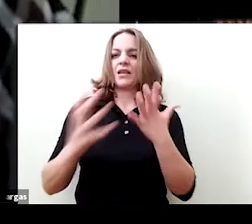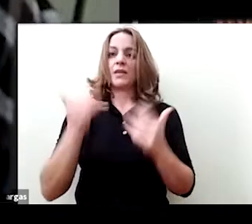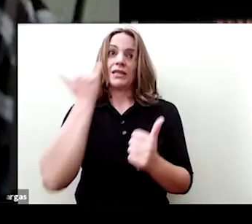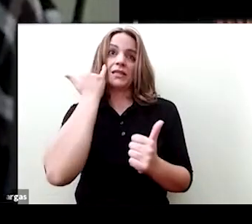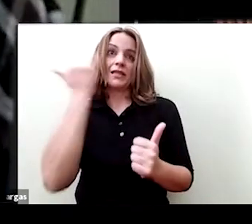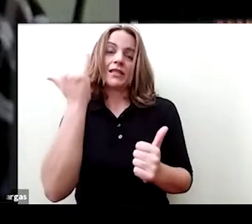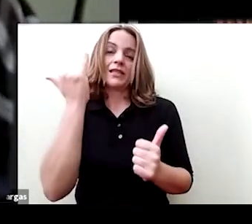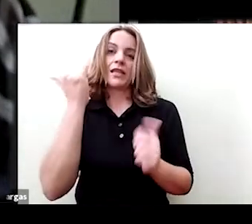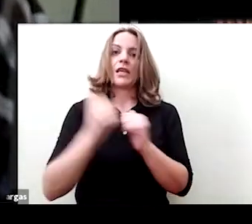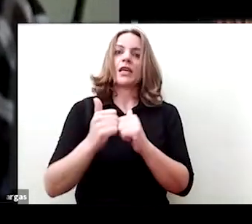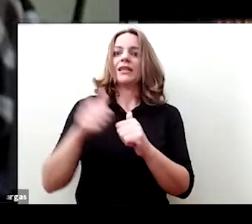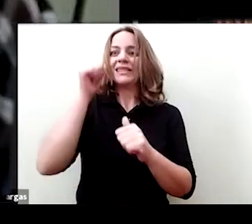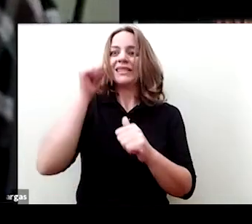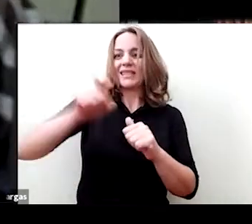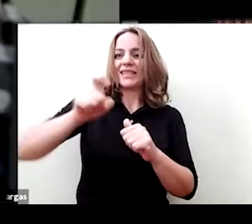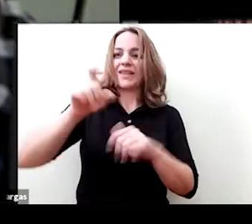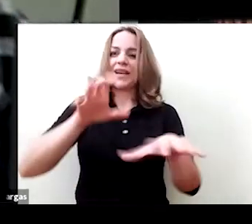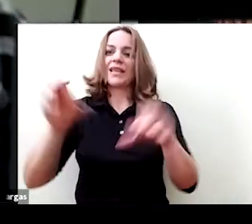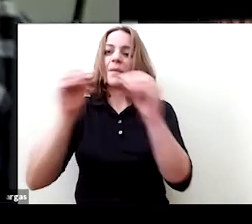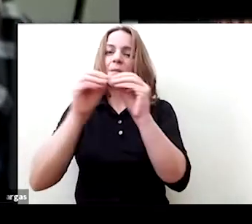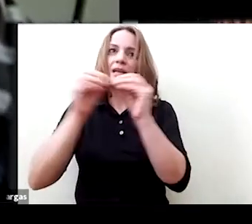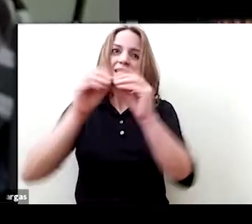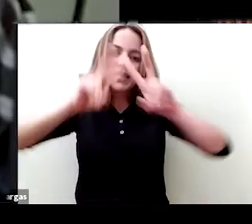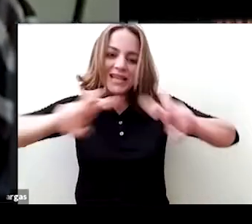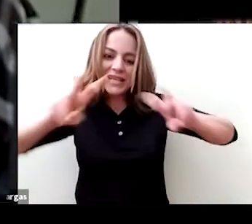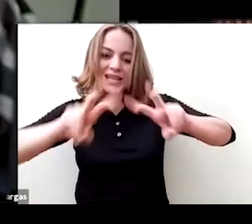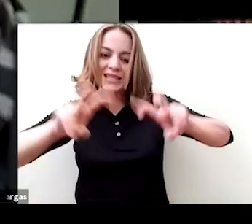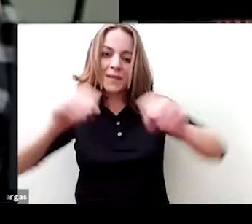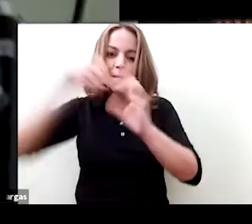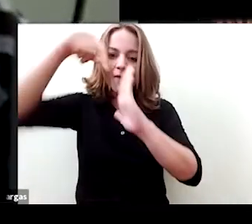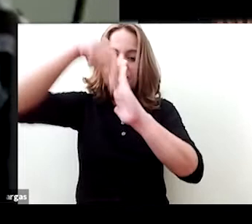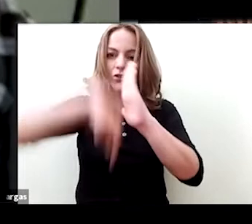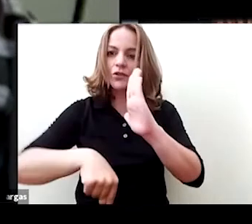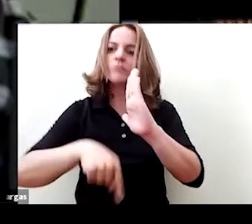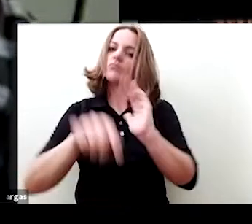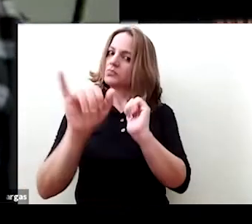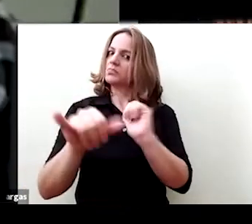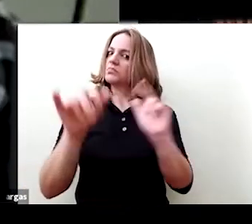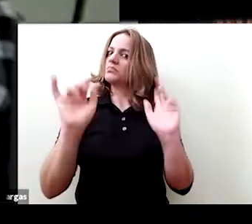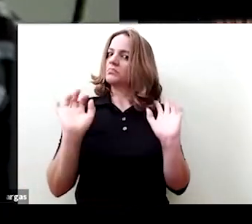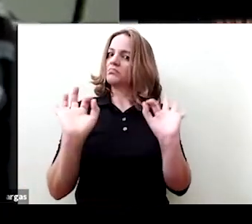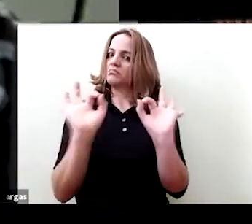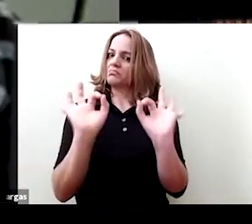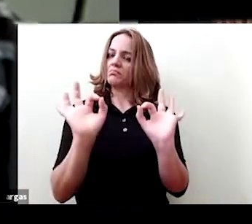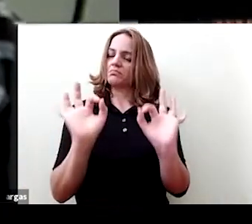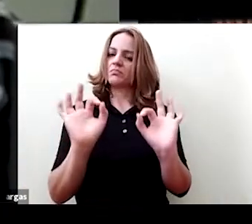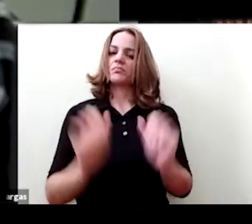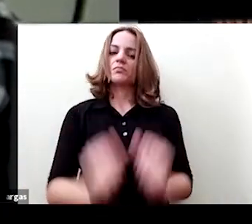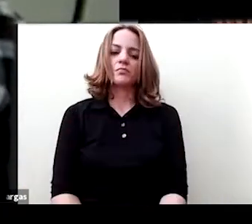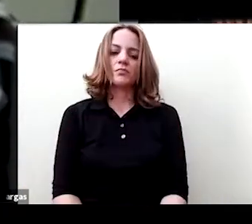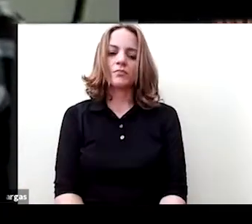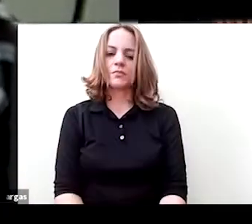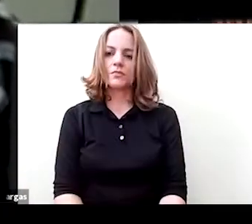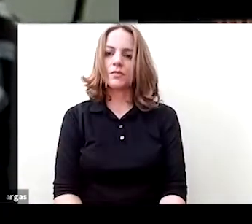would periodically send me updates about some things that you found at other archives. And because